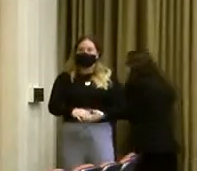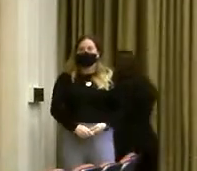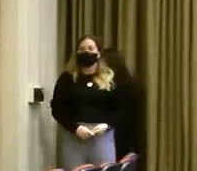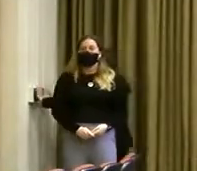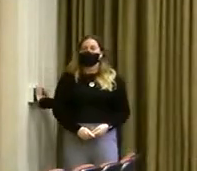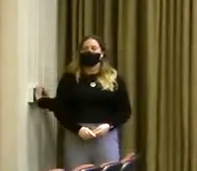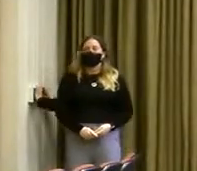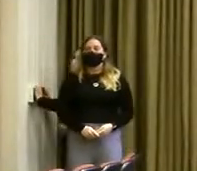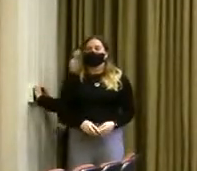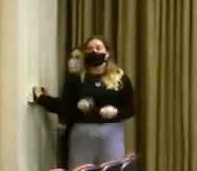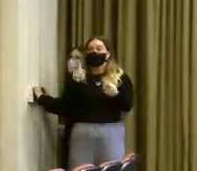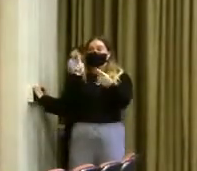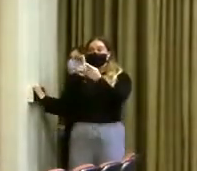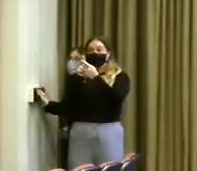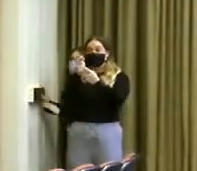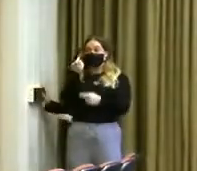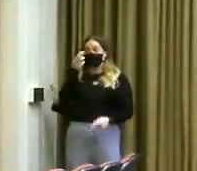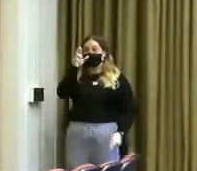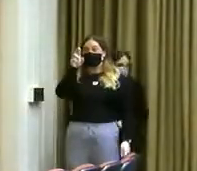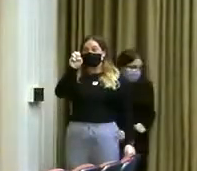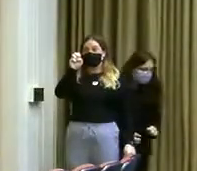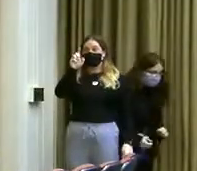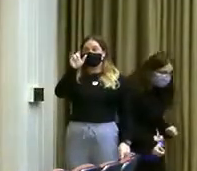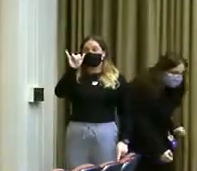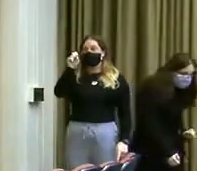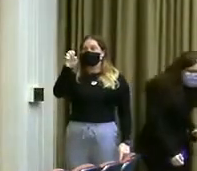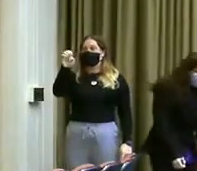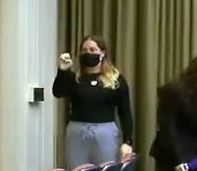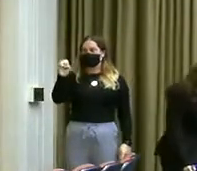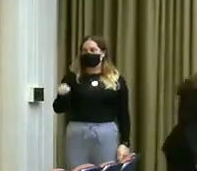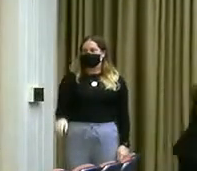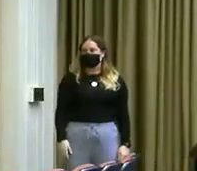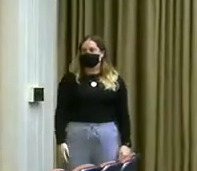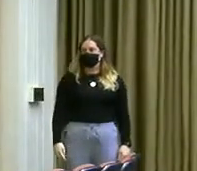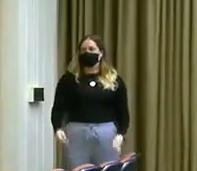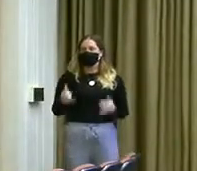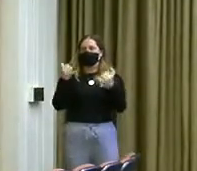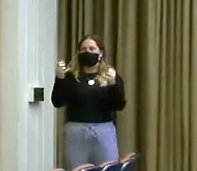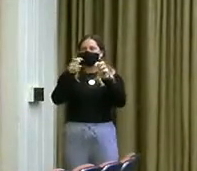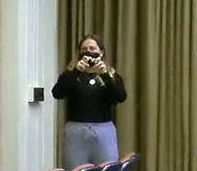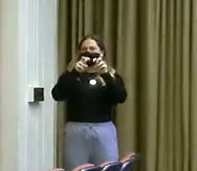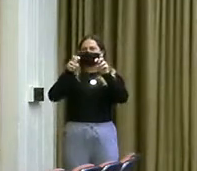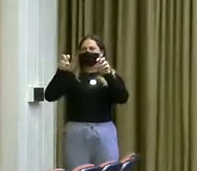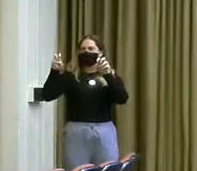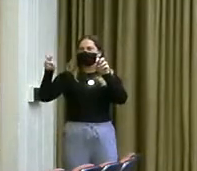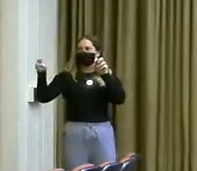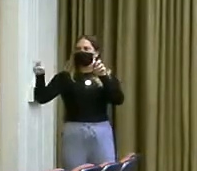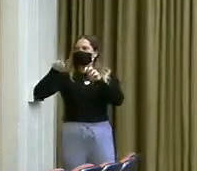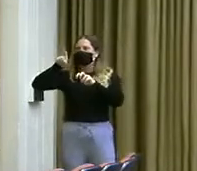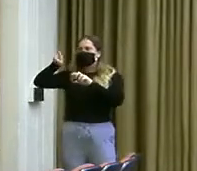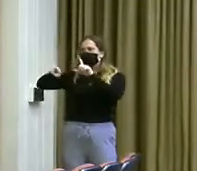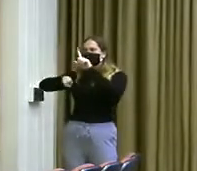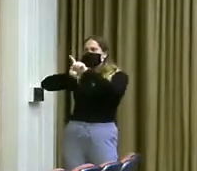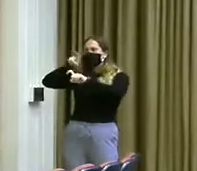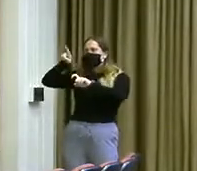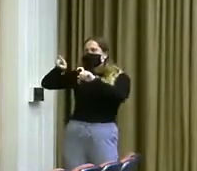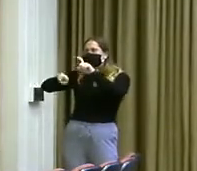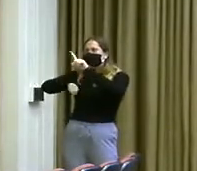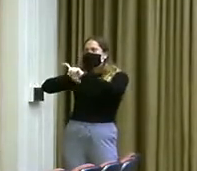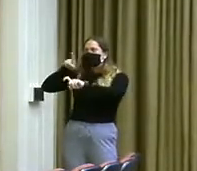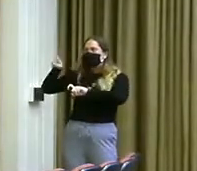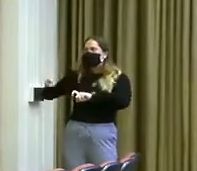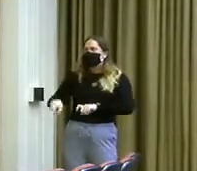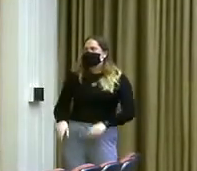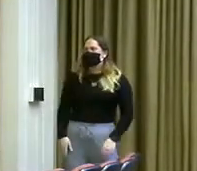met Dr. Elise Asopo. So we're going to have a panel and really ask them some poignant